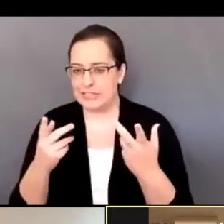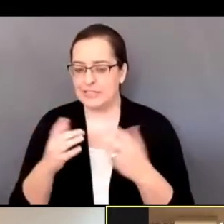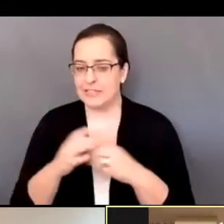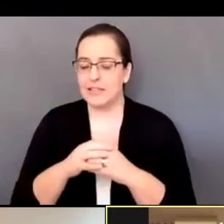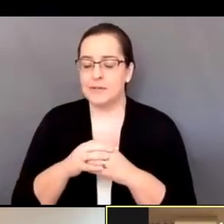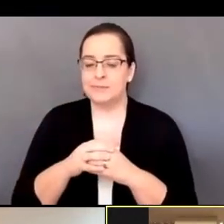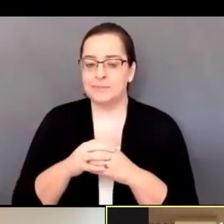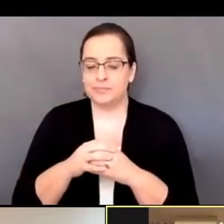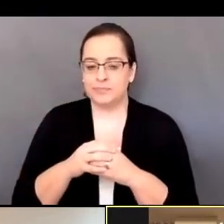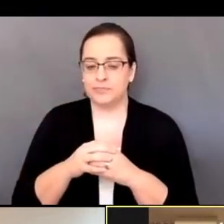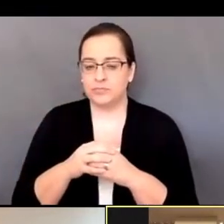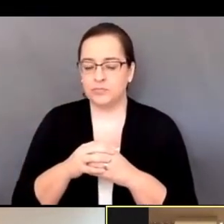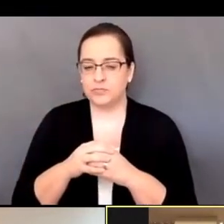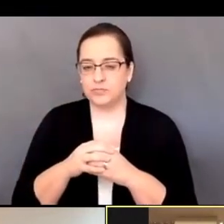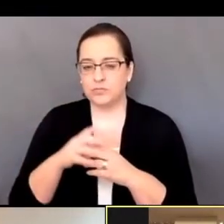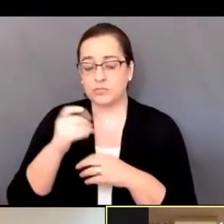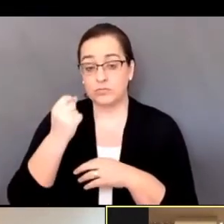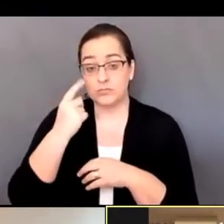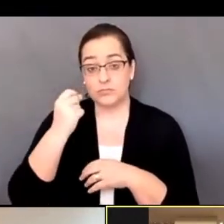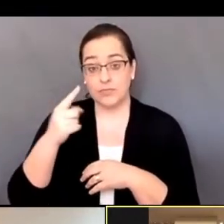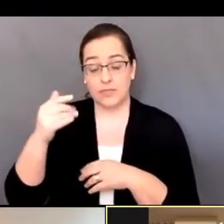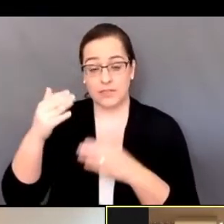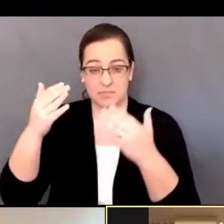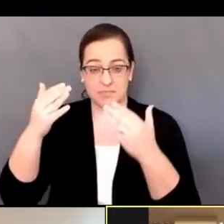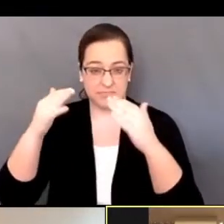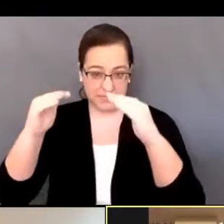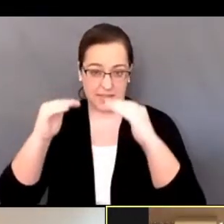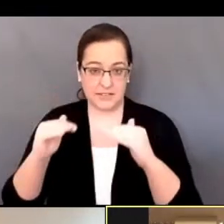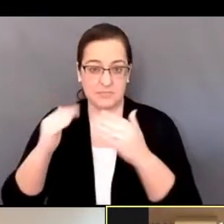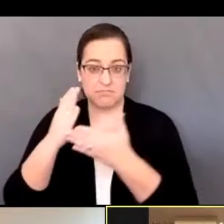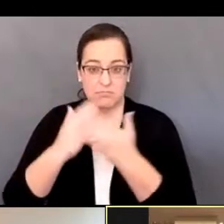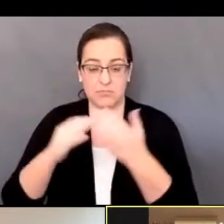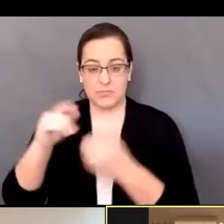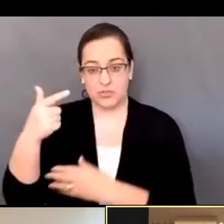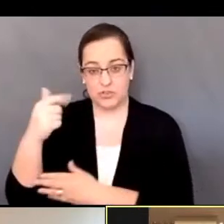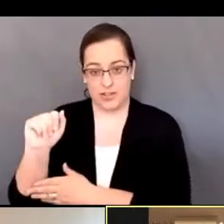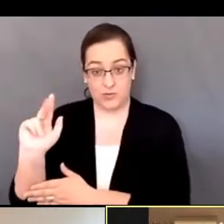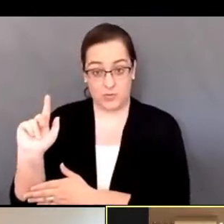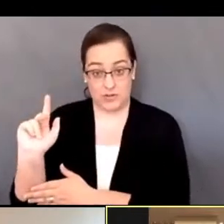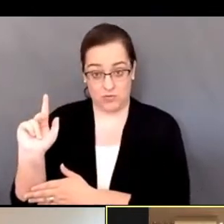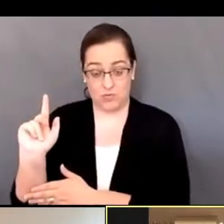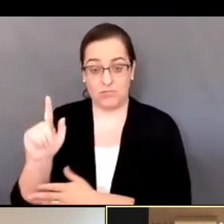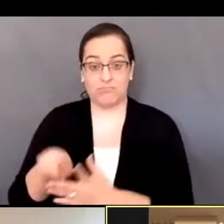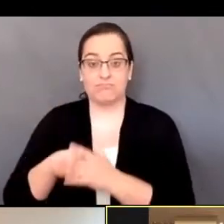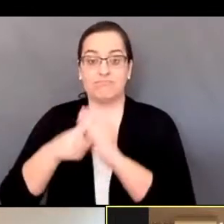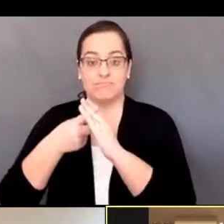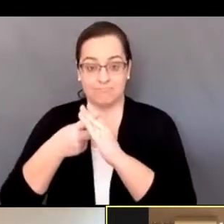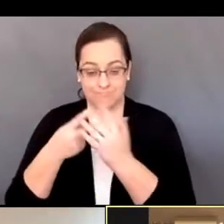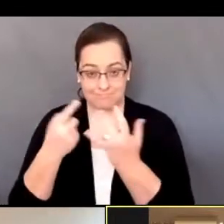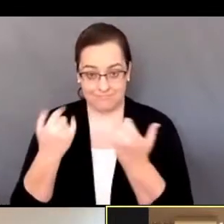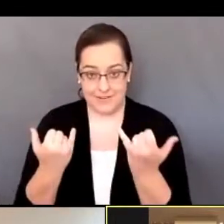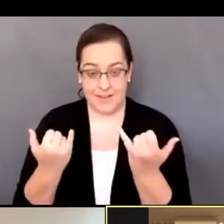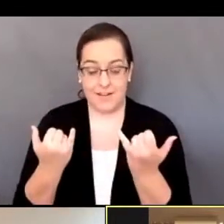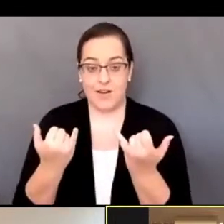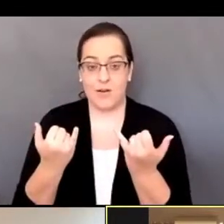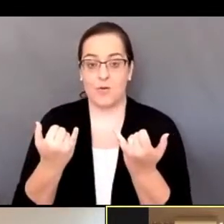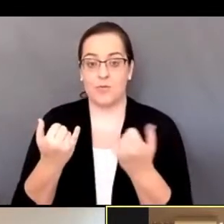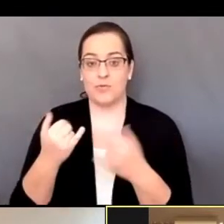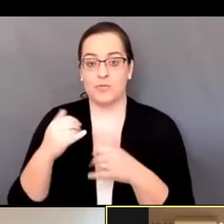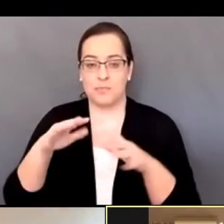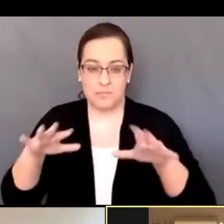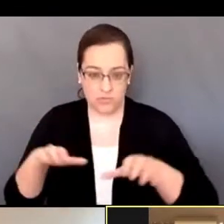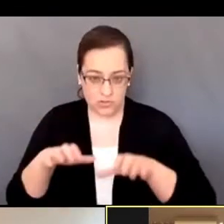now. So we're under the next phase of the governor's executive order GA-23. Beginning today,